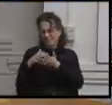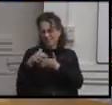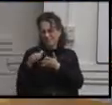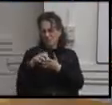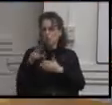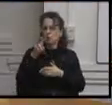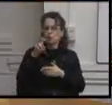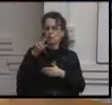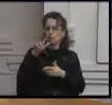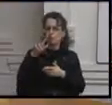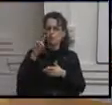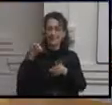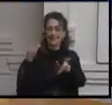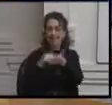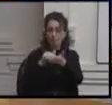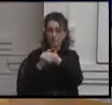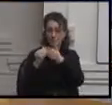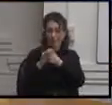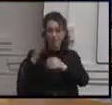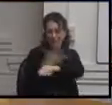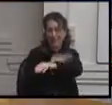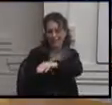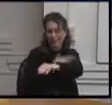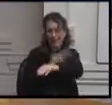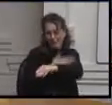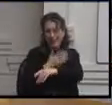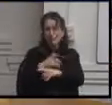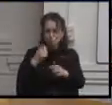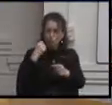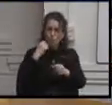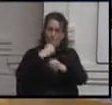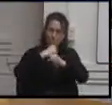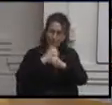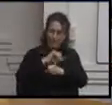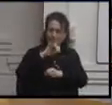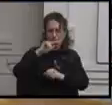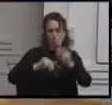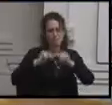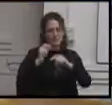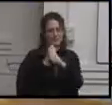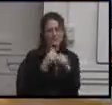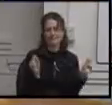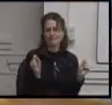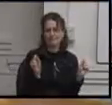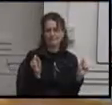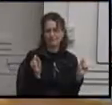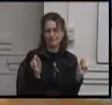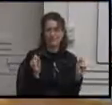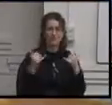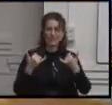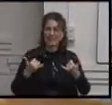for bare minimum facility repairs to leave that facility